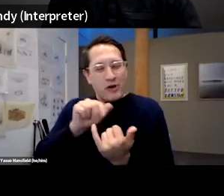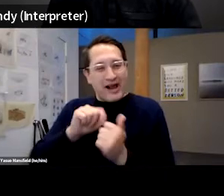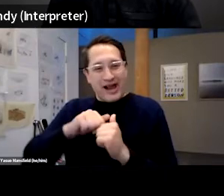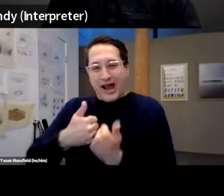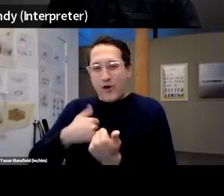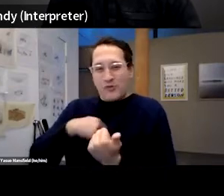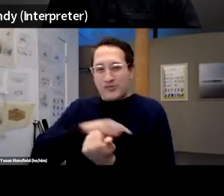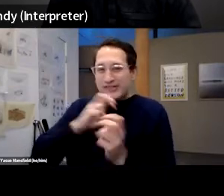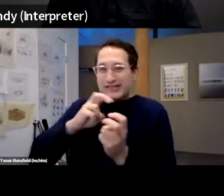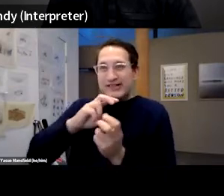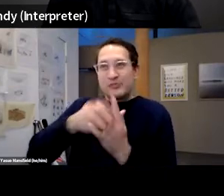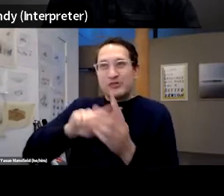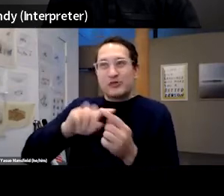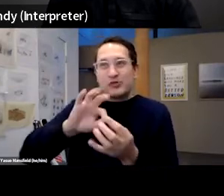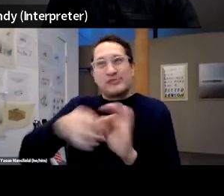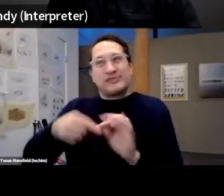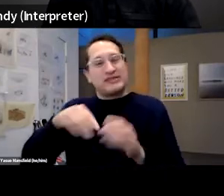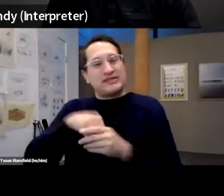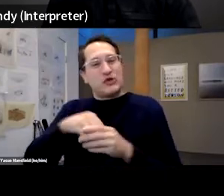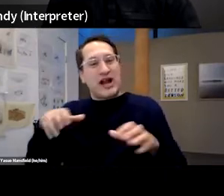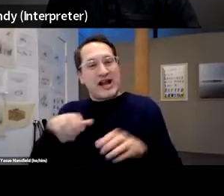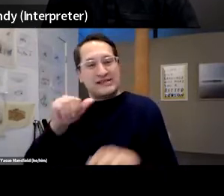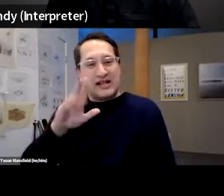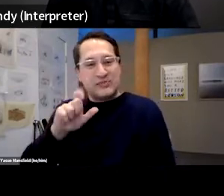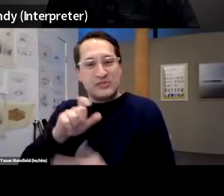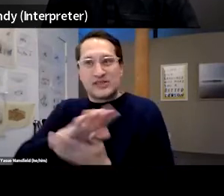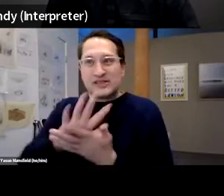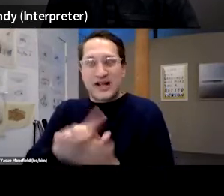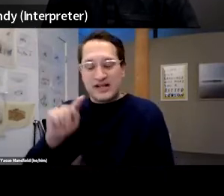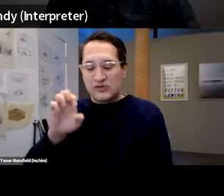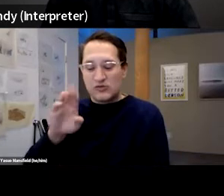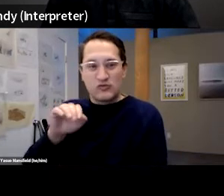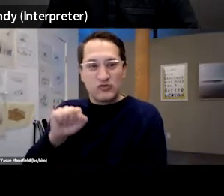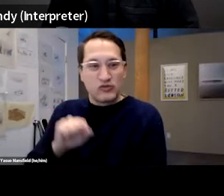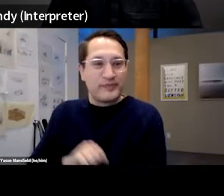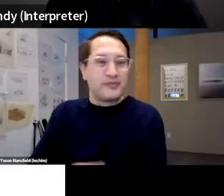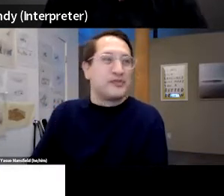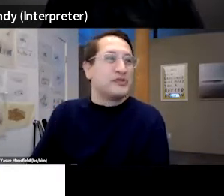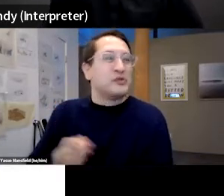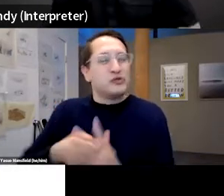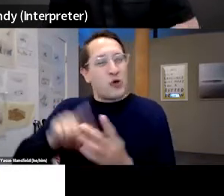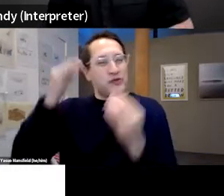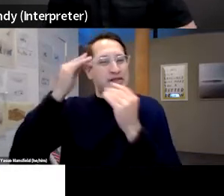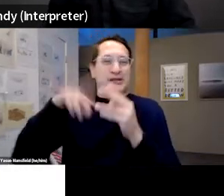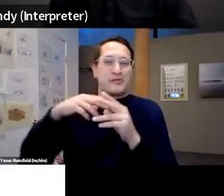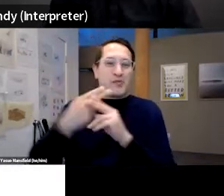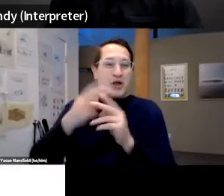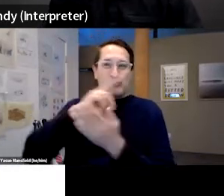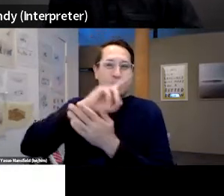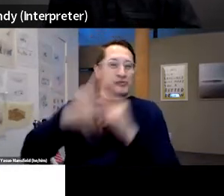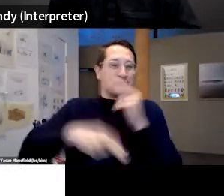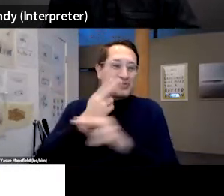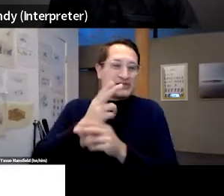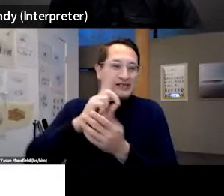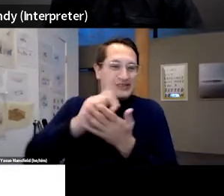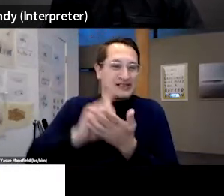So we look at how we begin to interpret this into design terms.